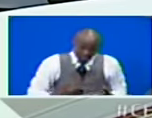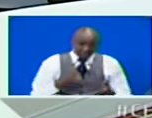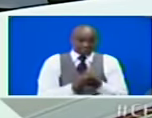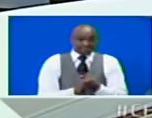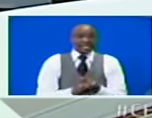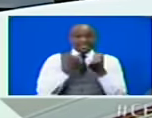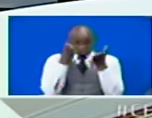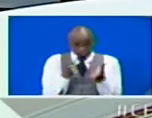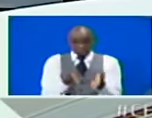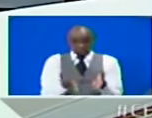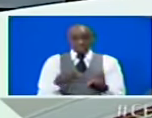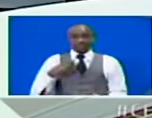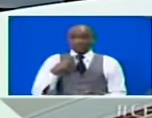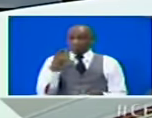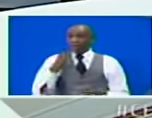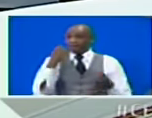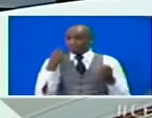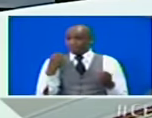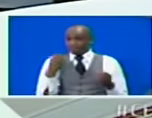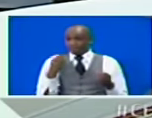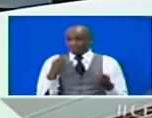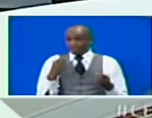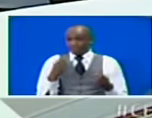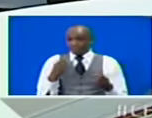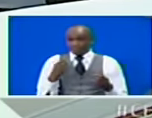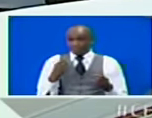So today, a couple of you asked